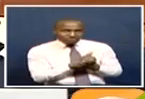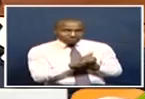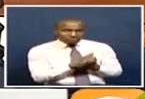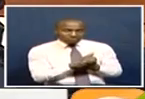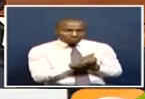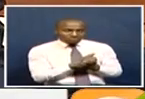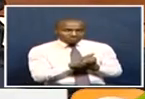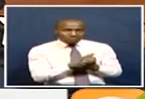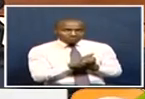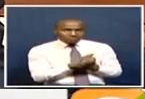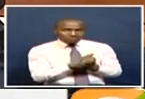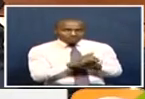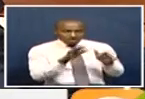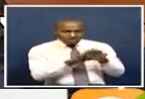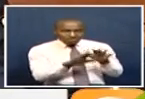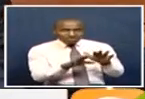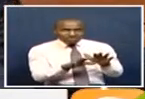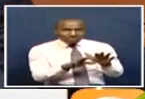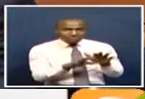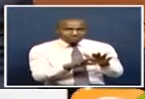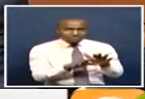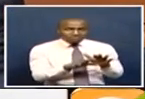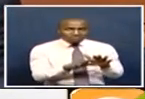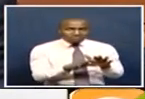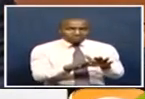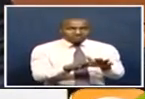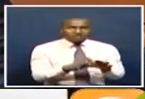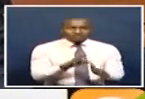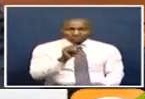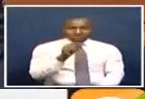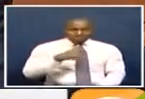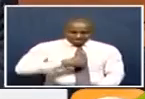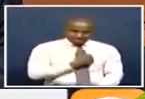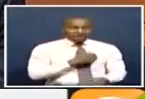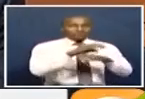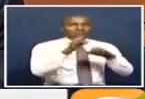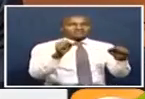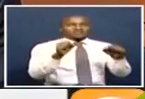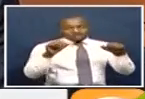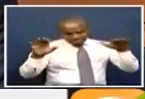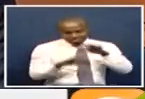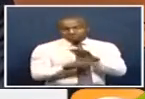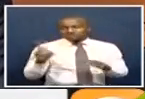Of? Someone's deputy. Is no, I can't. I can't look for a running mate. Because I have what it takes.